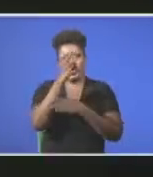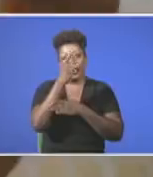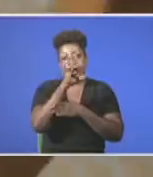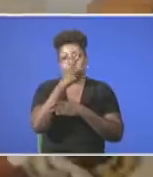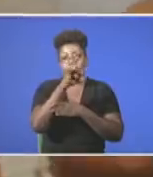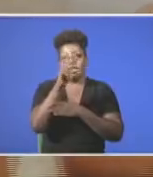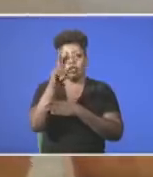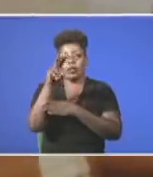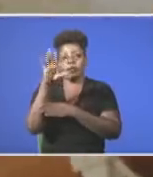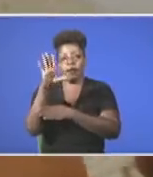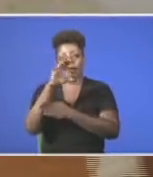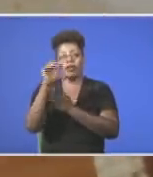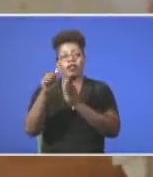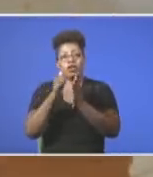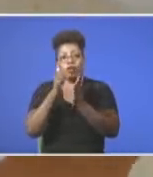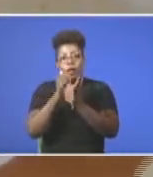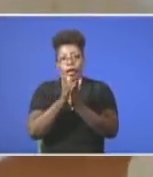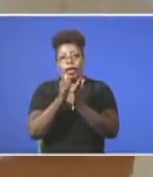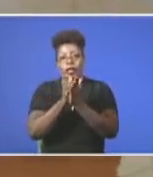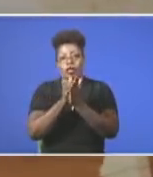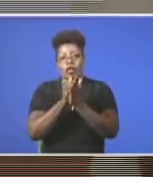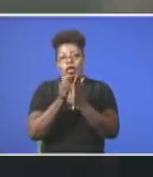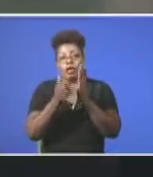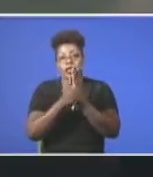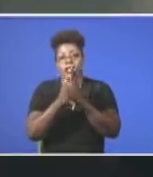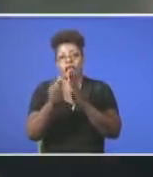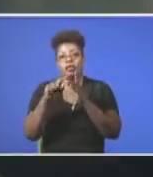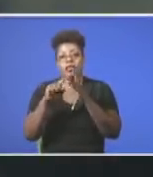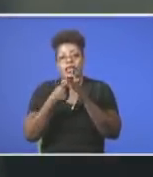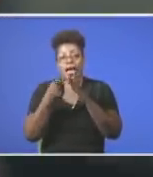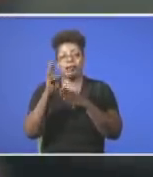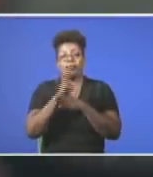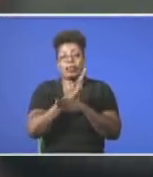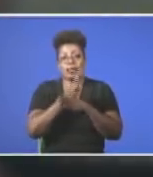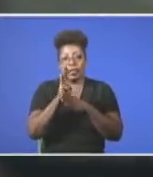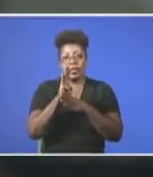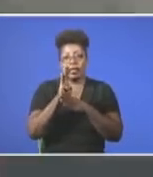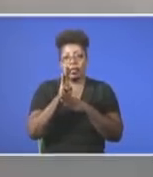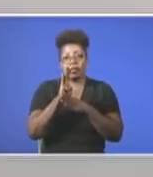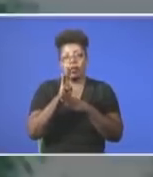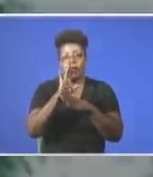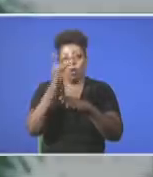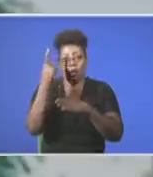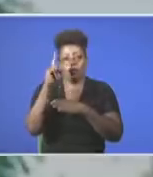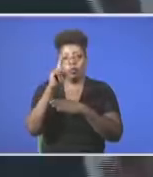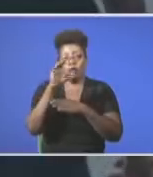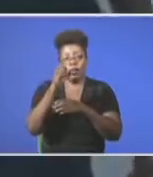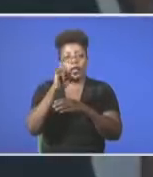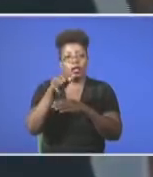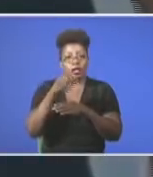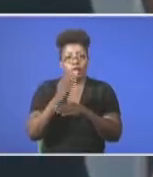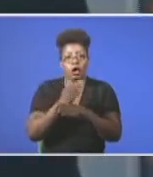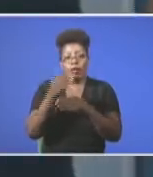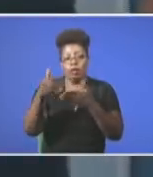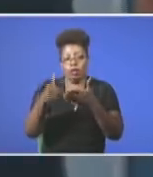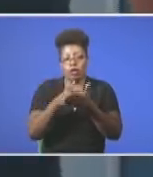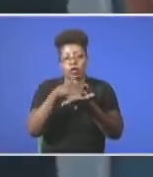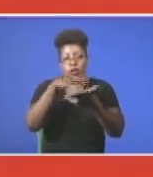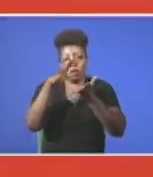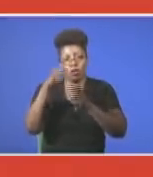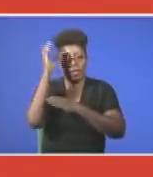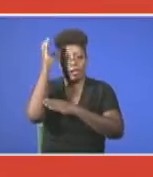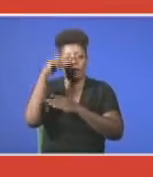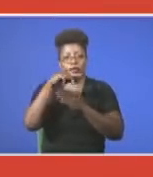the requisite technical and vocational skills to start businesses and/or secure employment. New students wishing to be considered